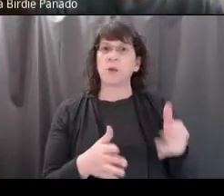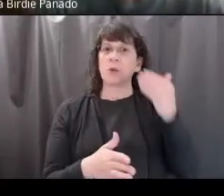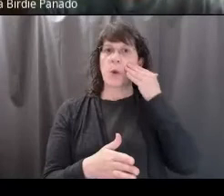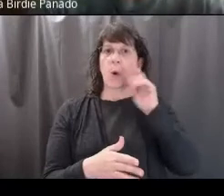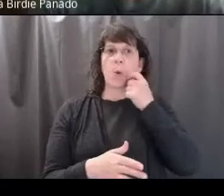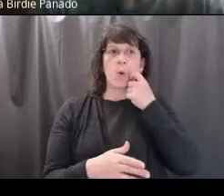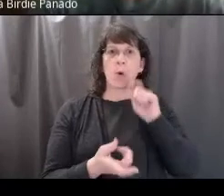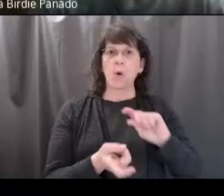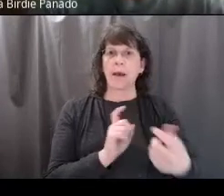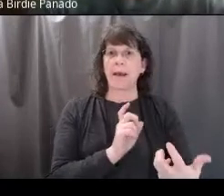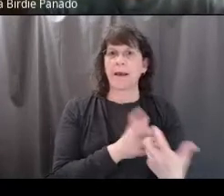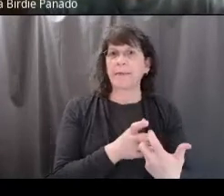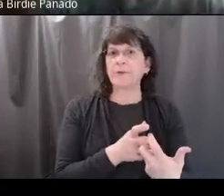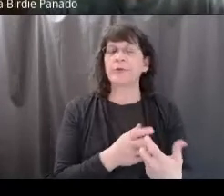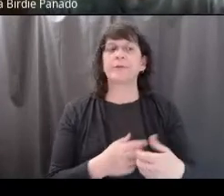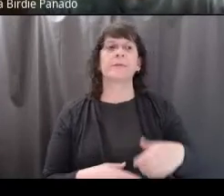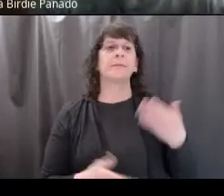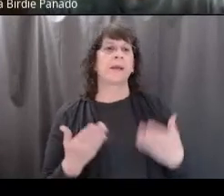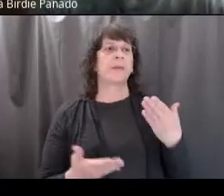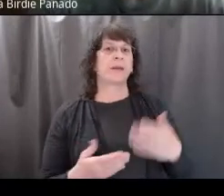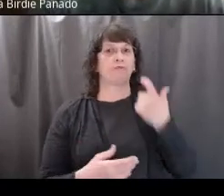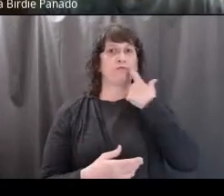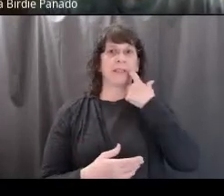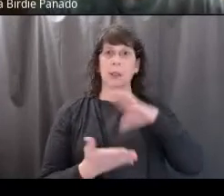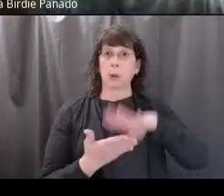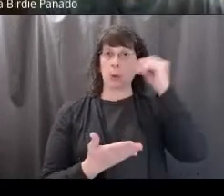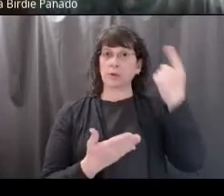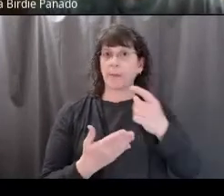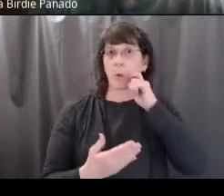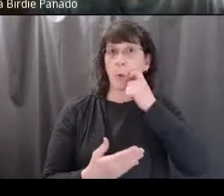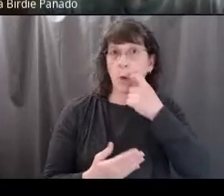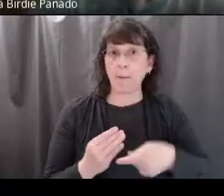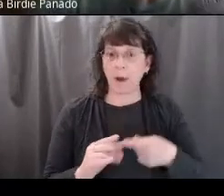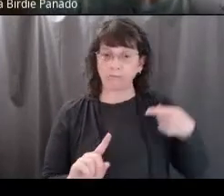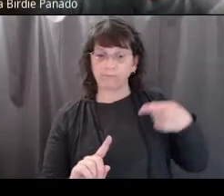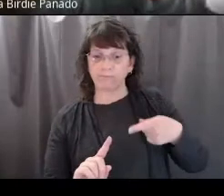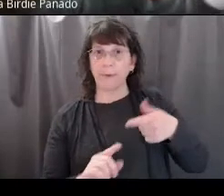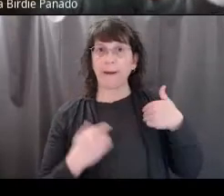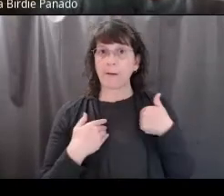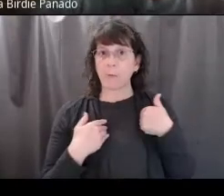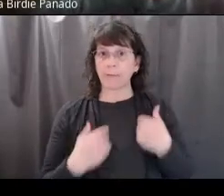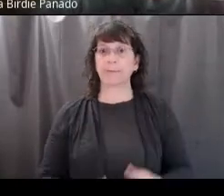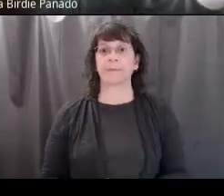cool adaptation, or you recently discovered something cool about an animal.